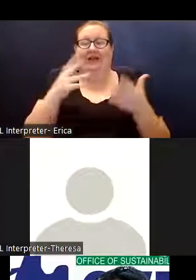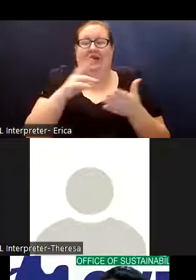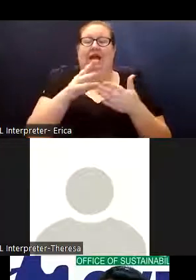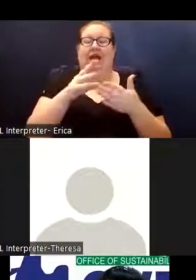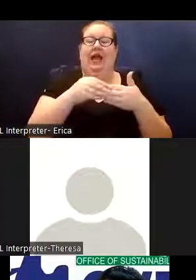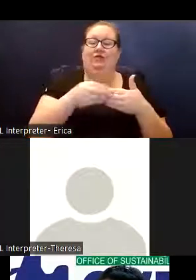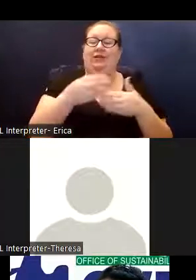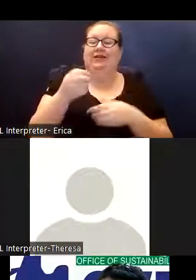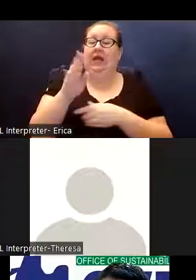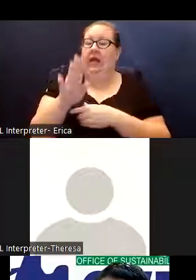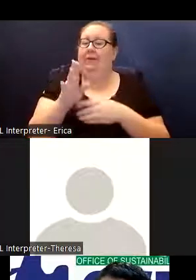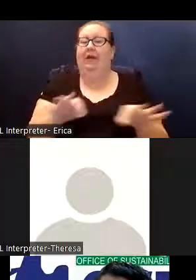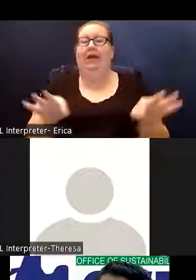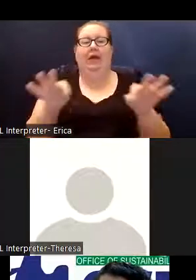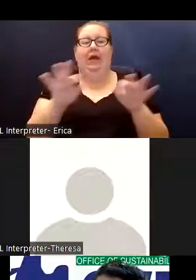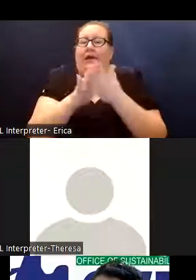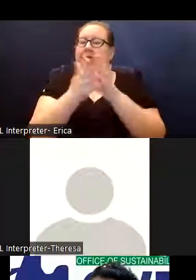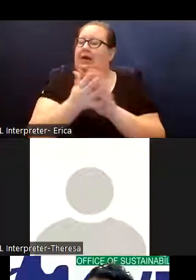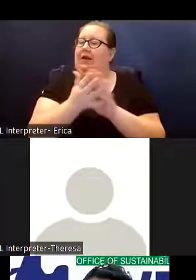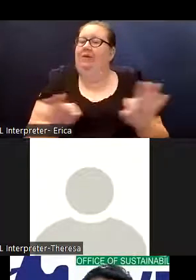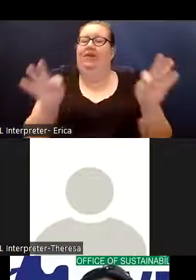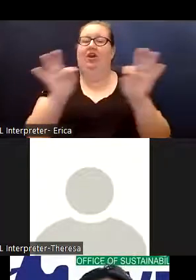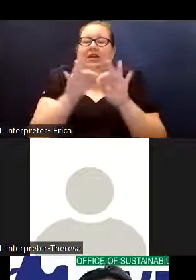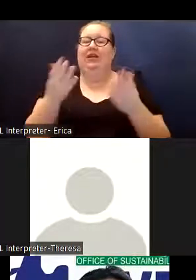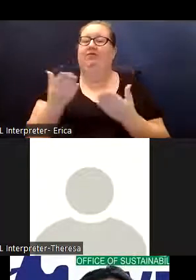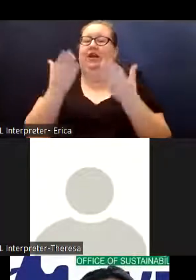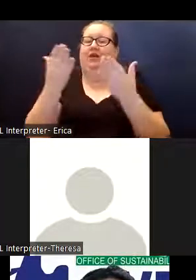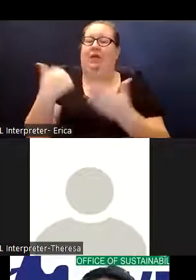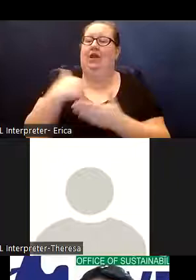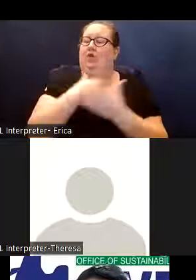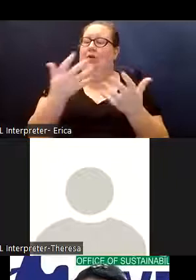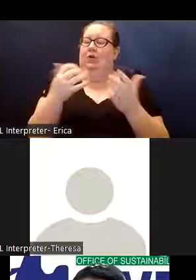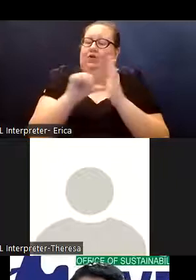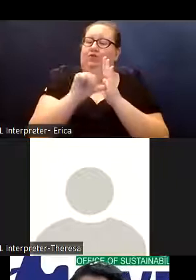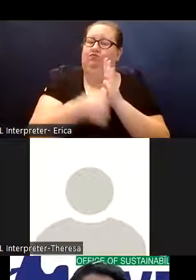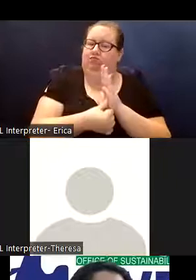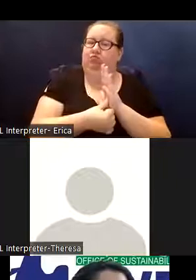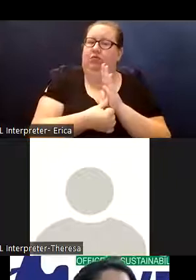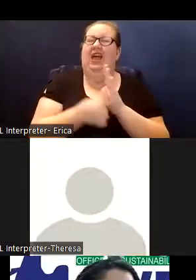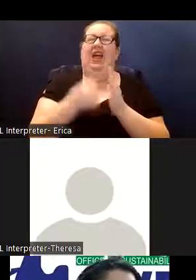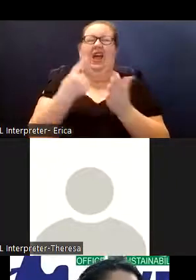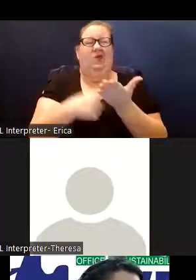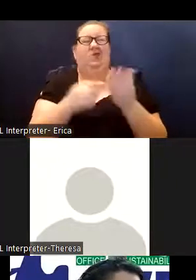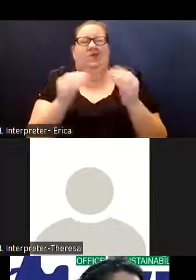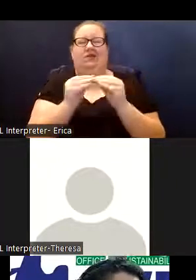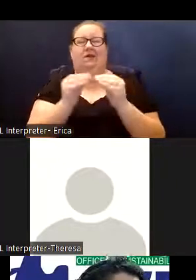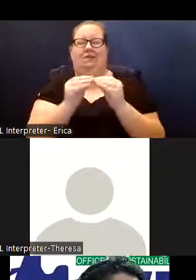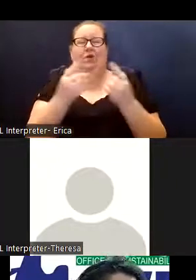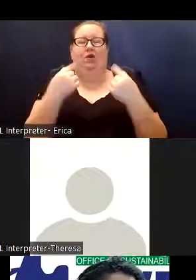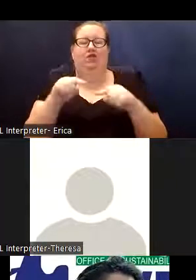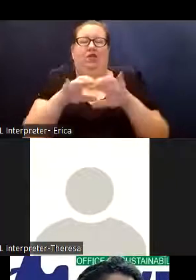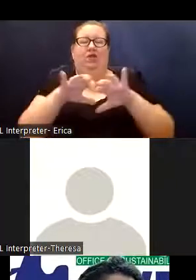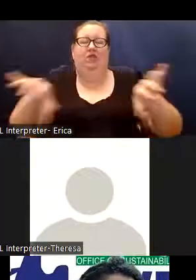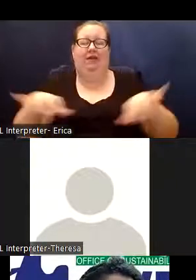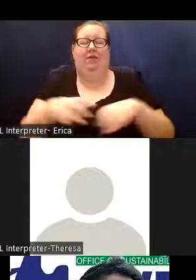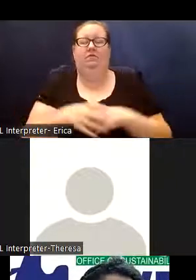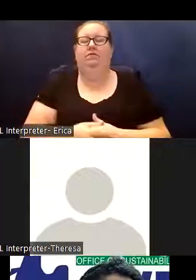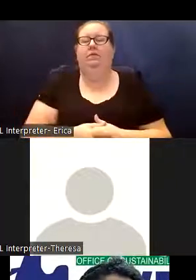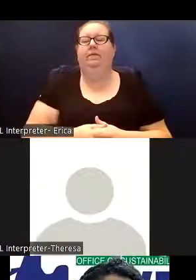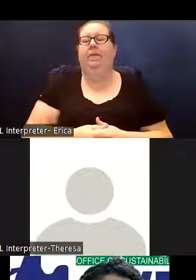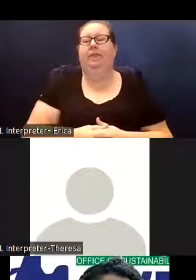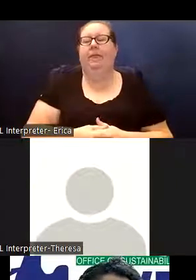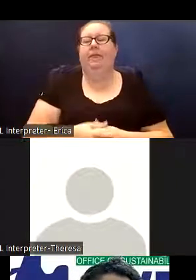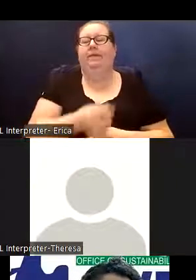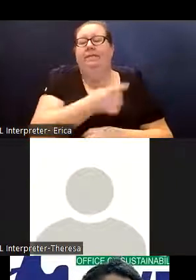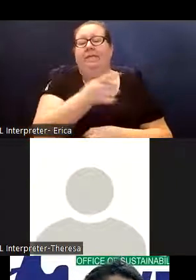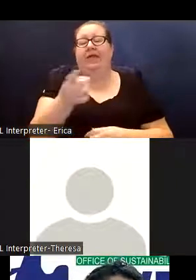as a very key recommendation that we're hoping to highlight in the plan. We'll talk about them a little bit more in the breakouts. These are some of